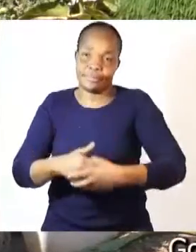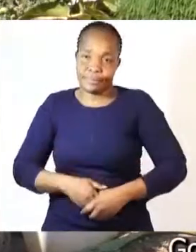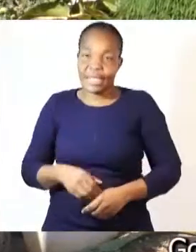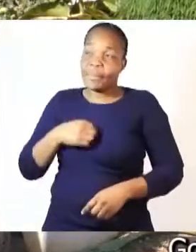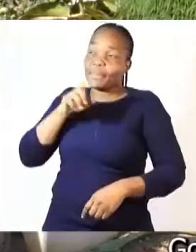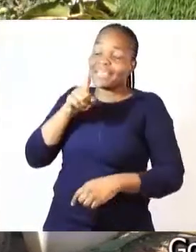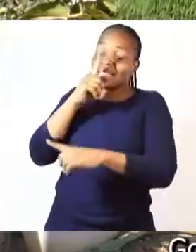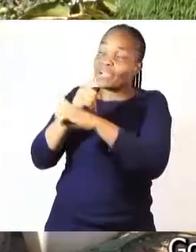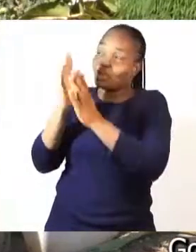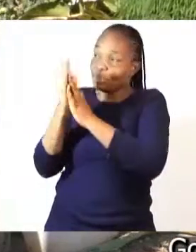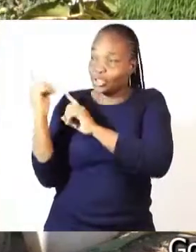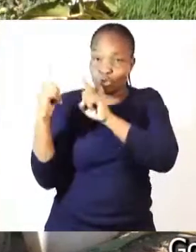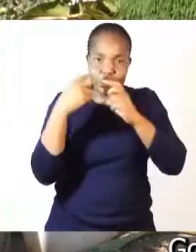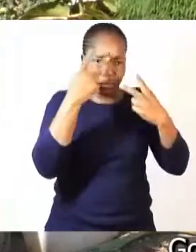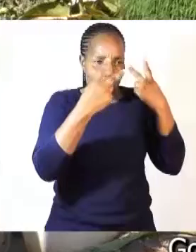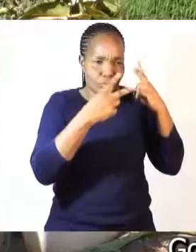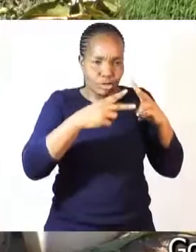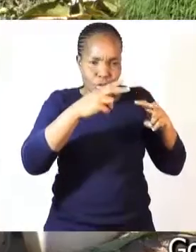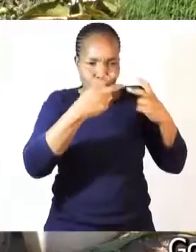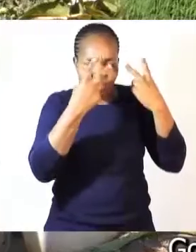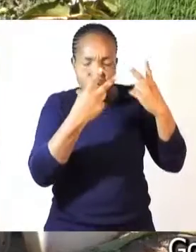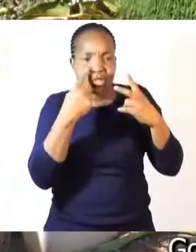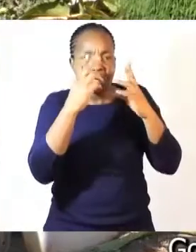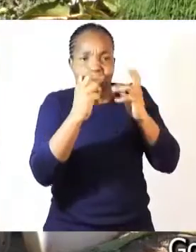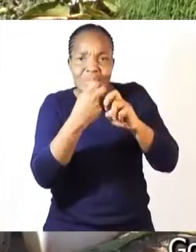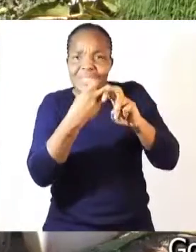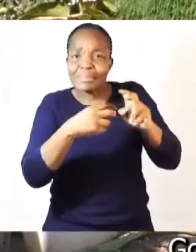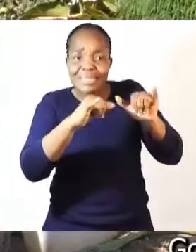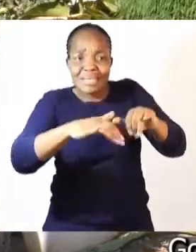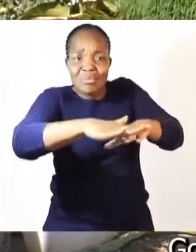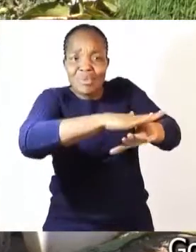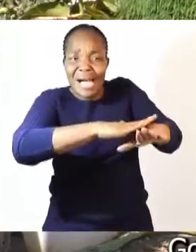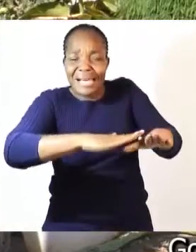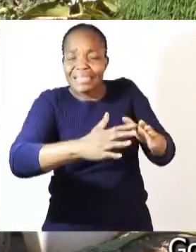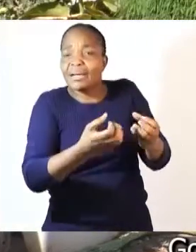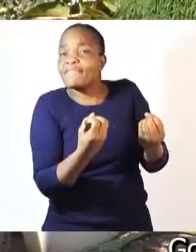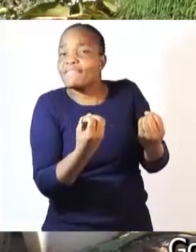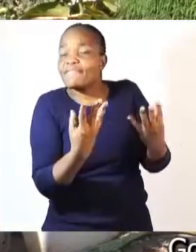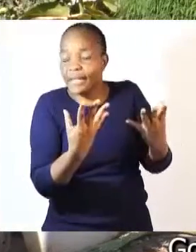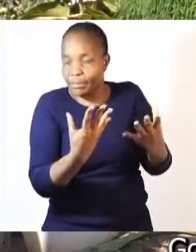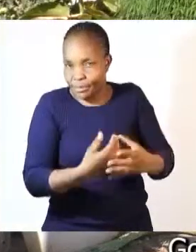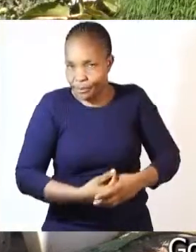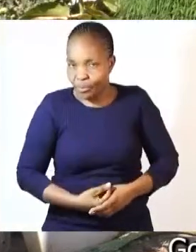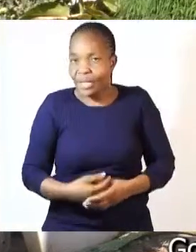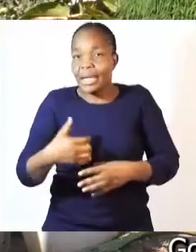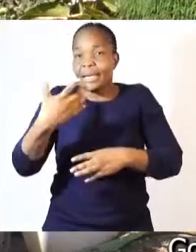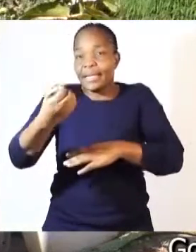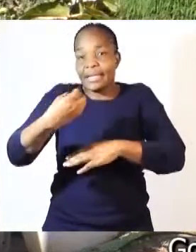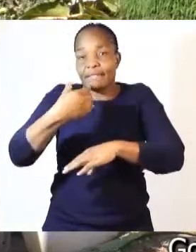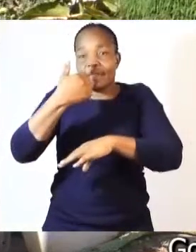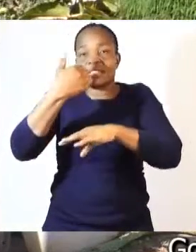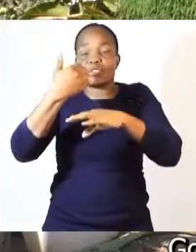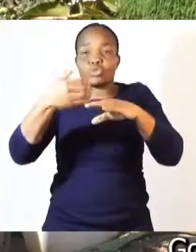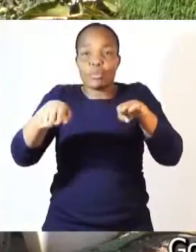Government can come here and look how many of us are living here, and they can bring